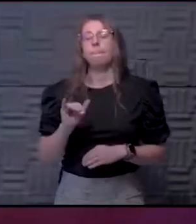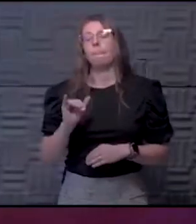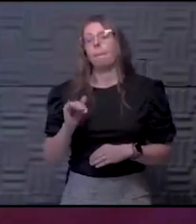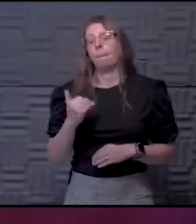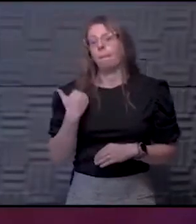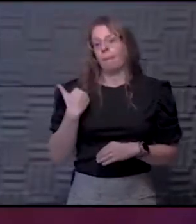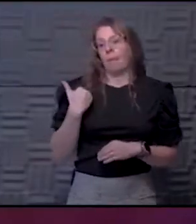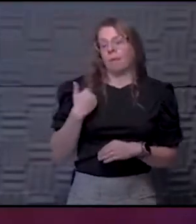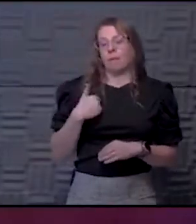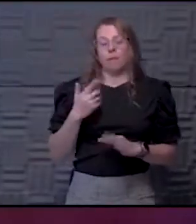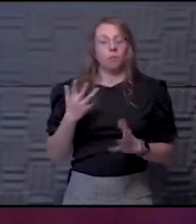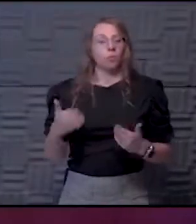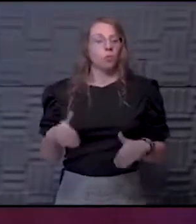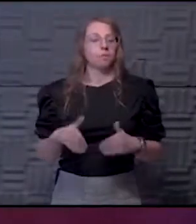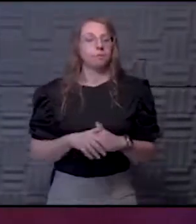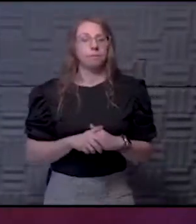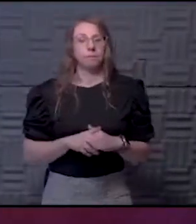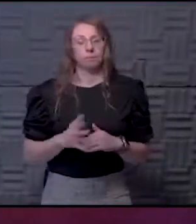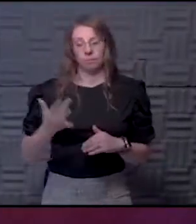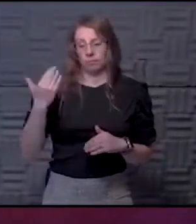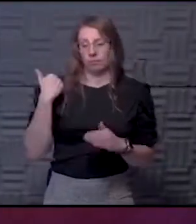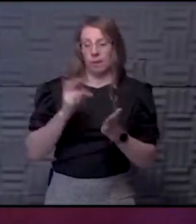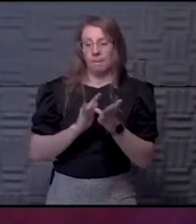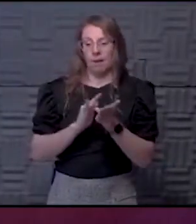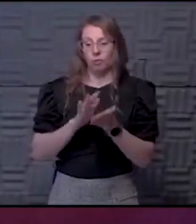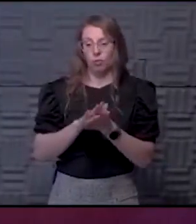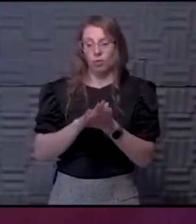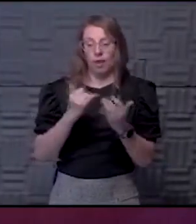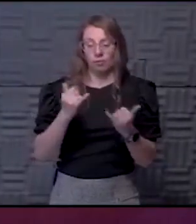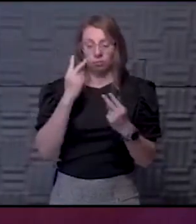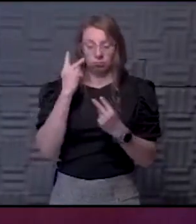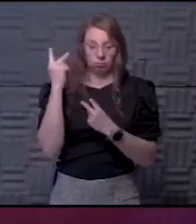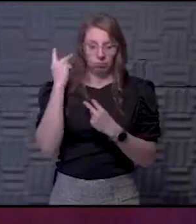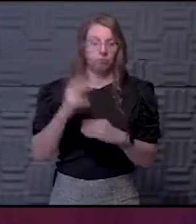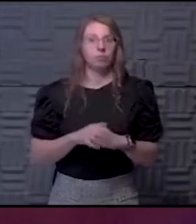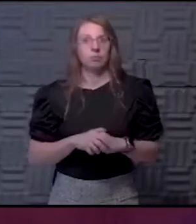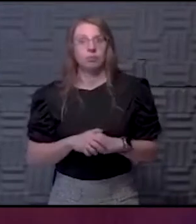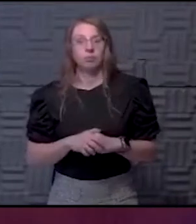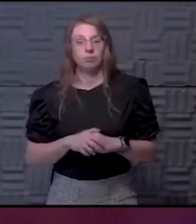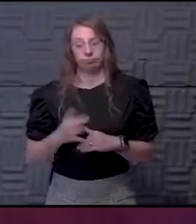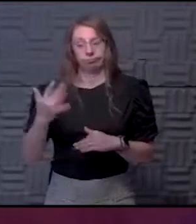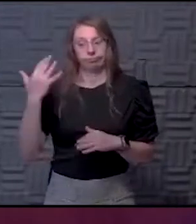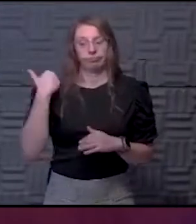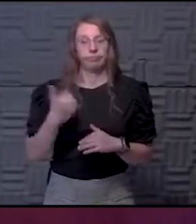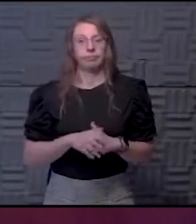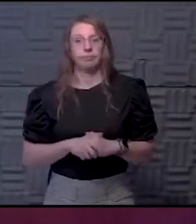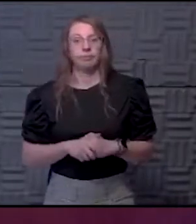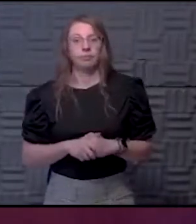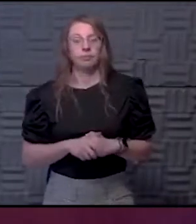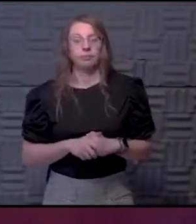me, gosh, back in medical school now, some time ago, a